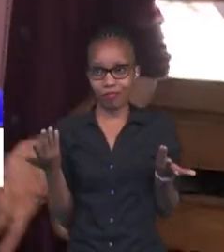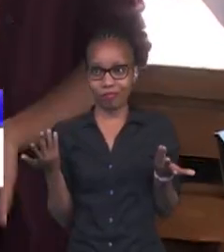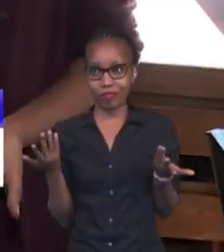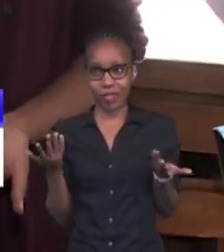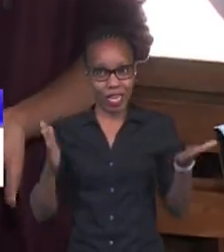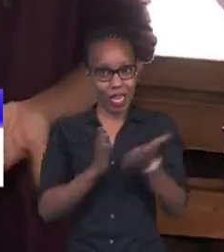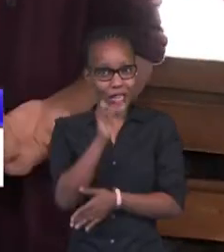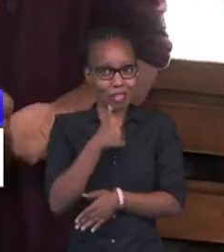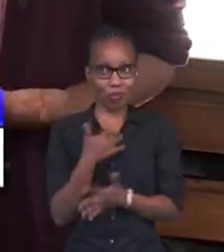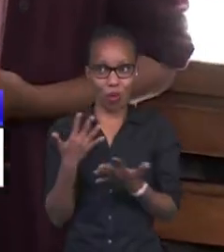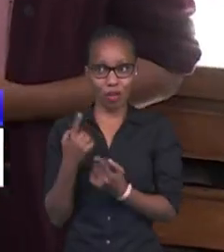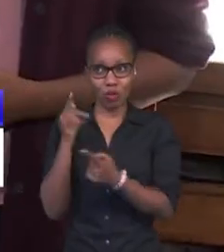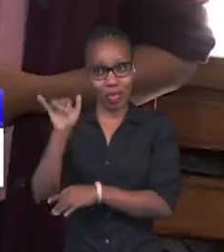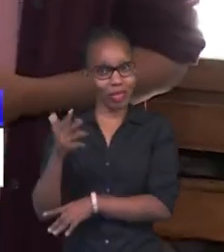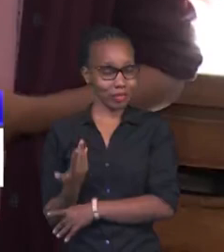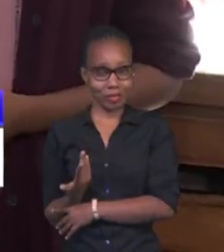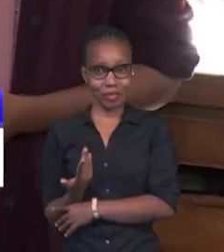has the right to say that?